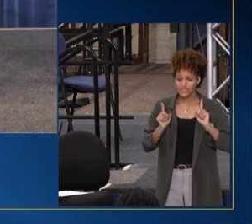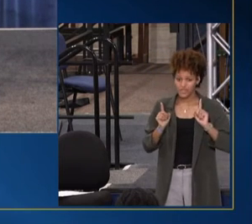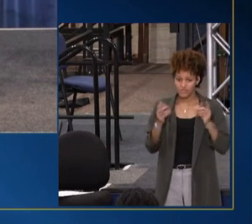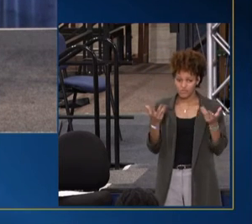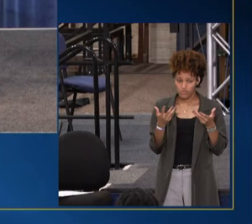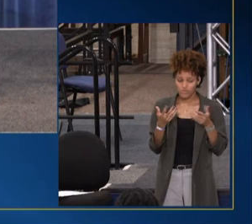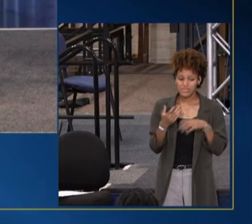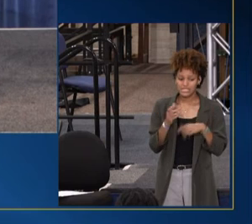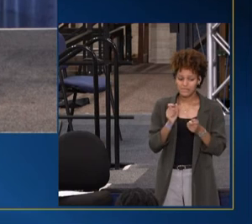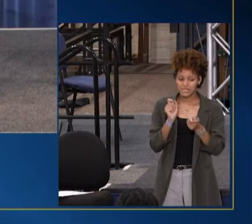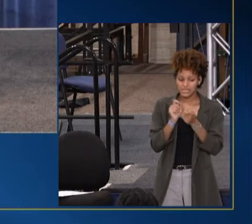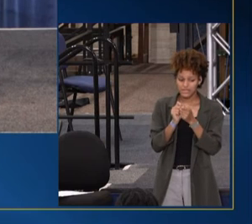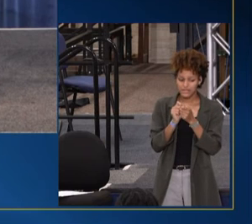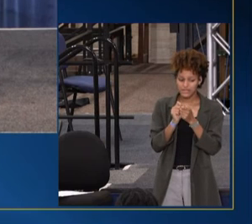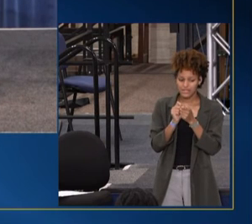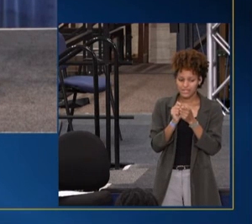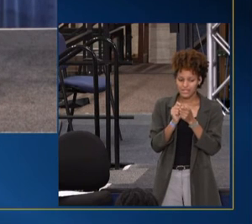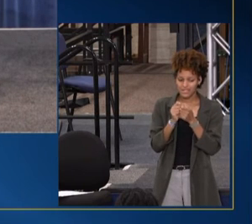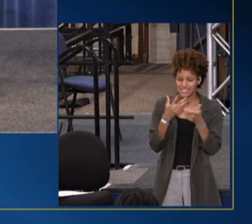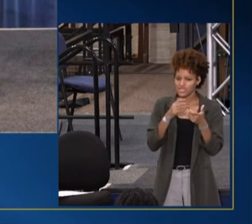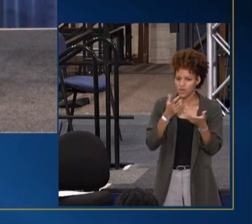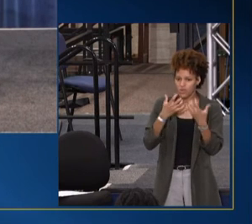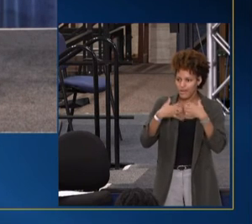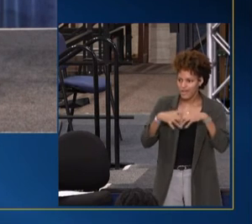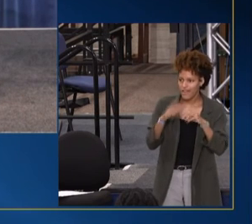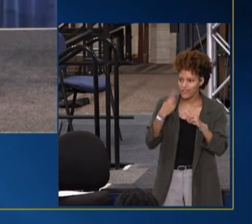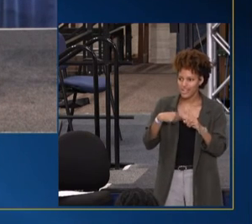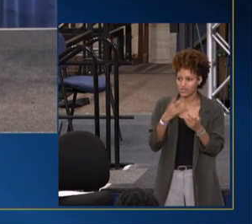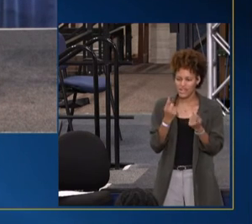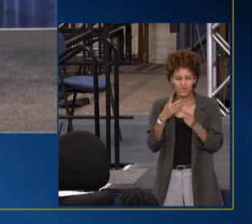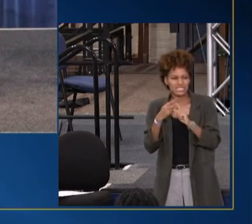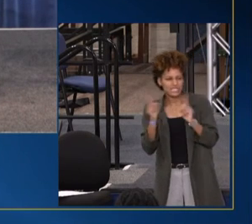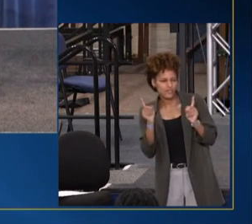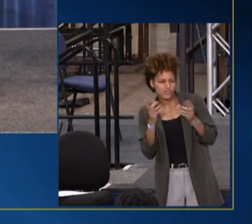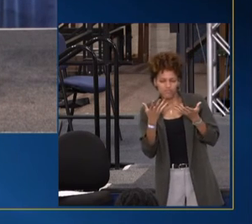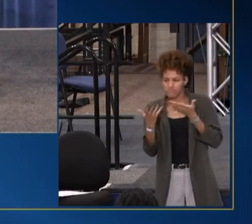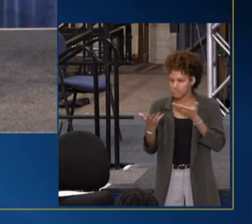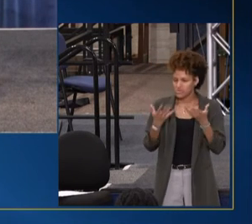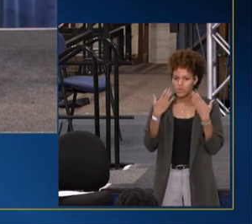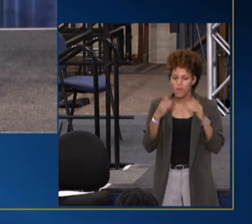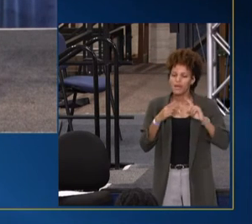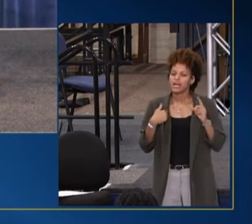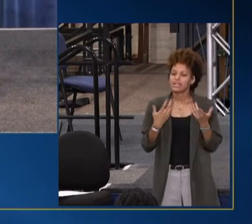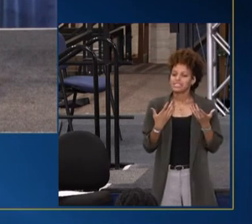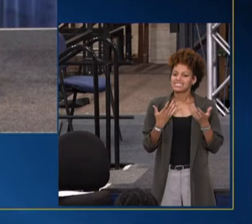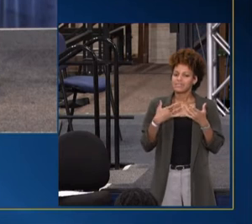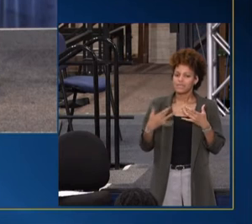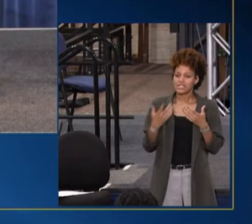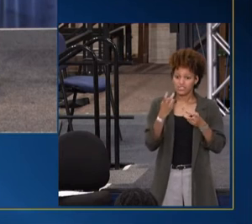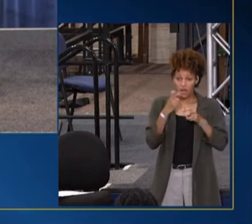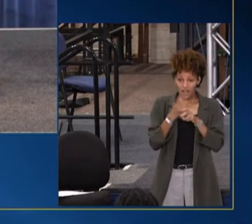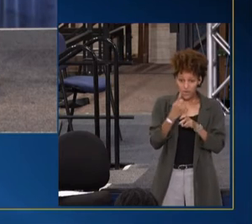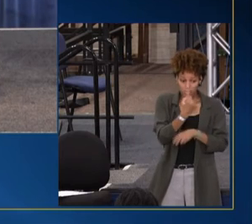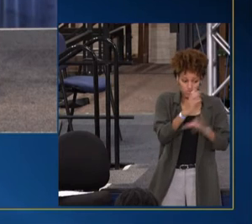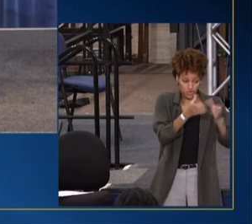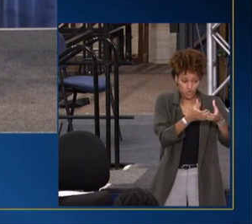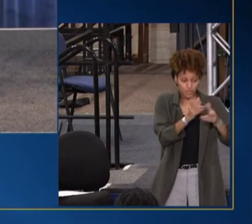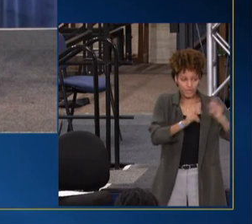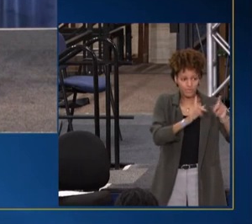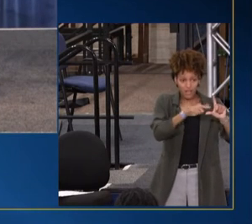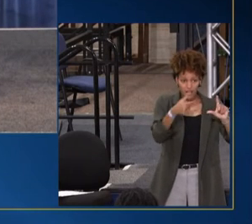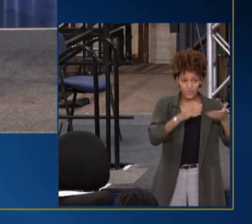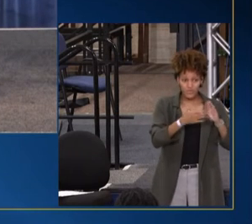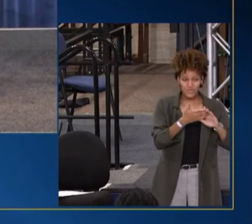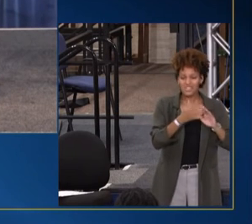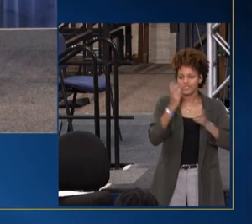else. But typically things don't work like that for us. And the things that are hard for LGBTQ people are hard for everyone. But what we end up